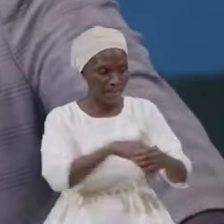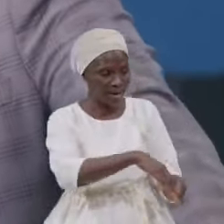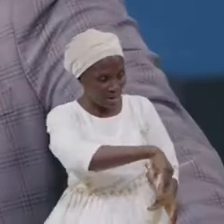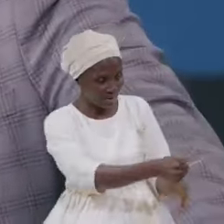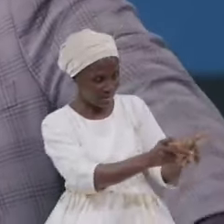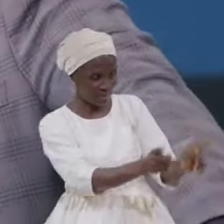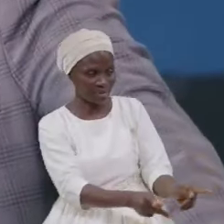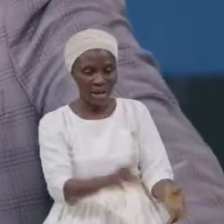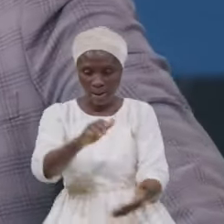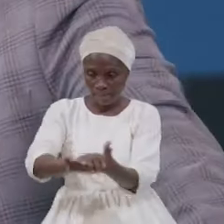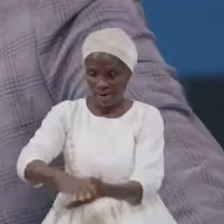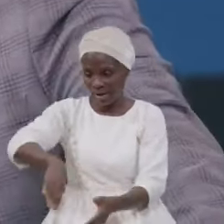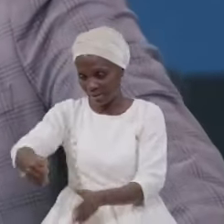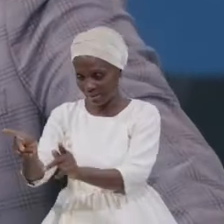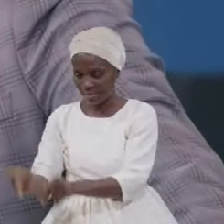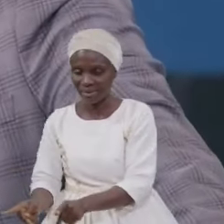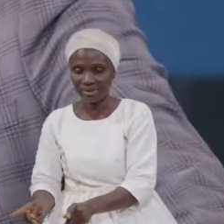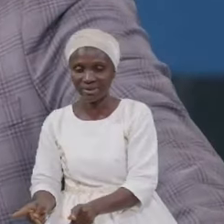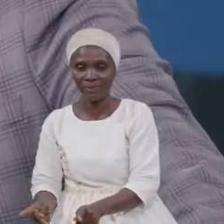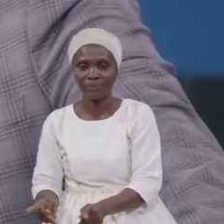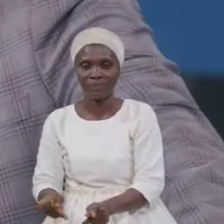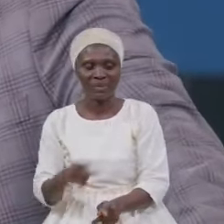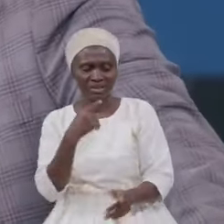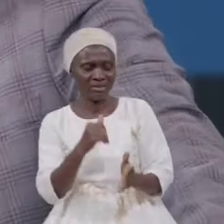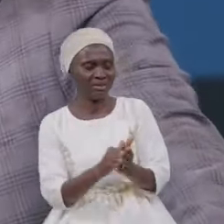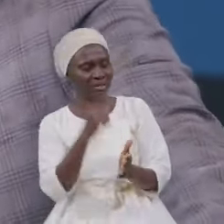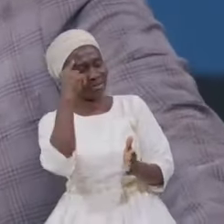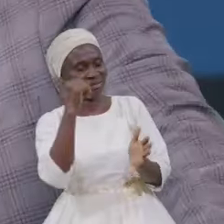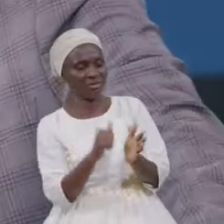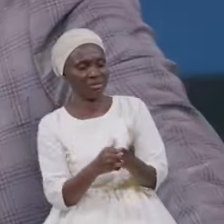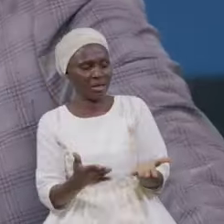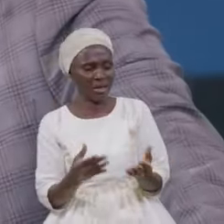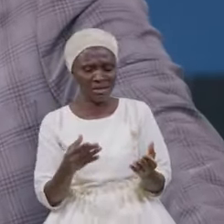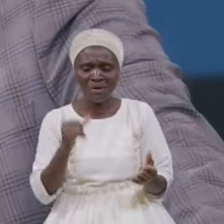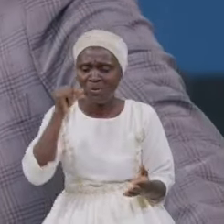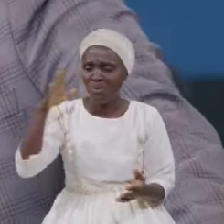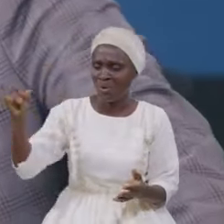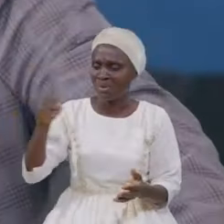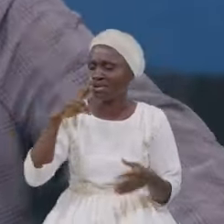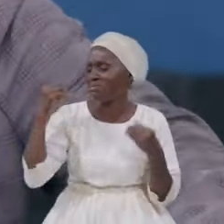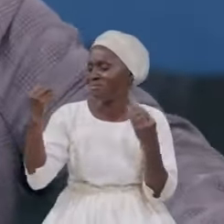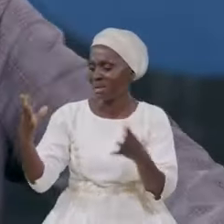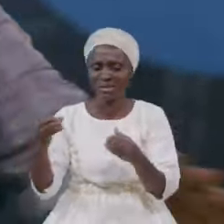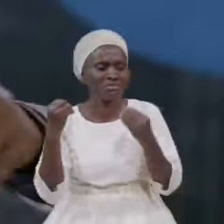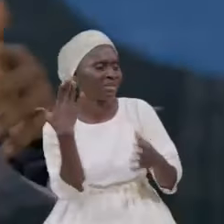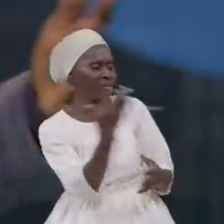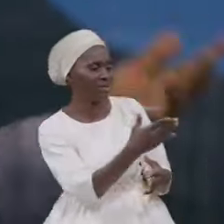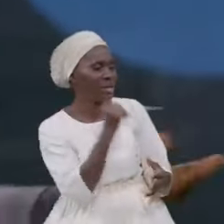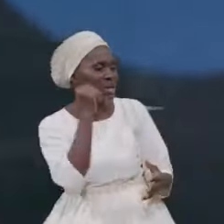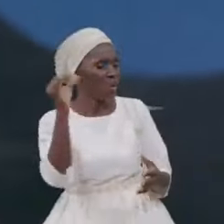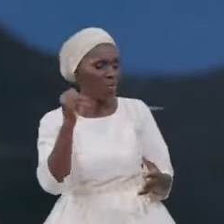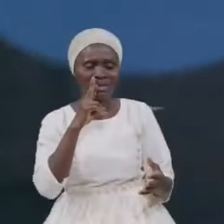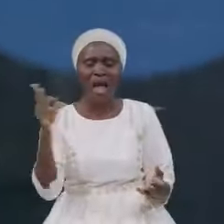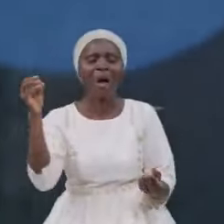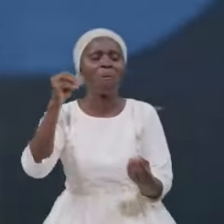They say, after all, the women are there, and the women are more than the men. And there are so many women roaming